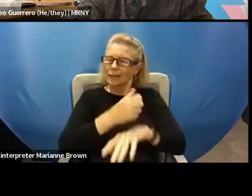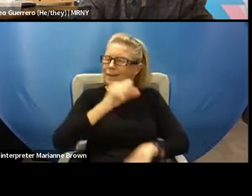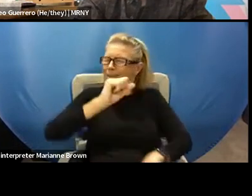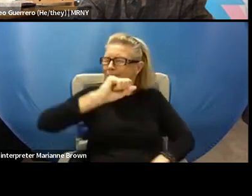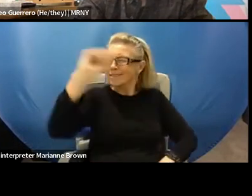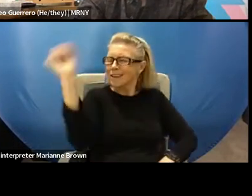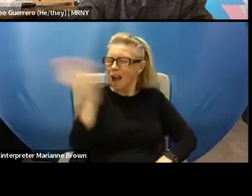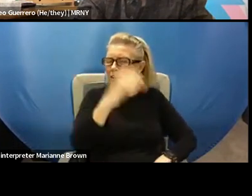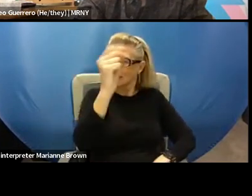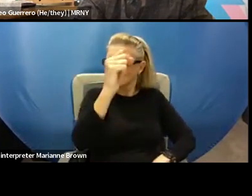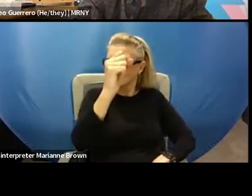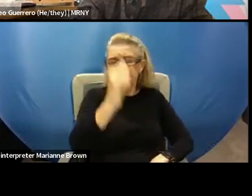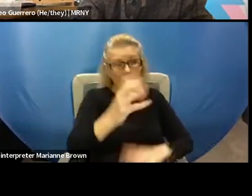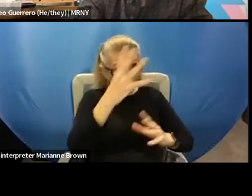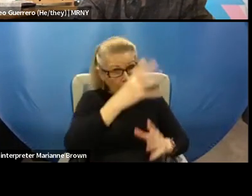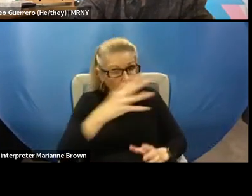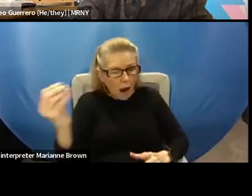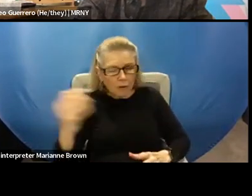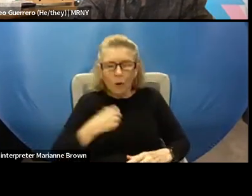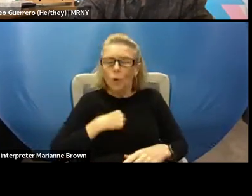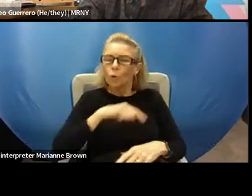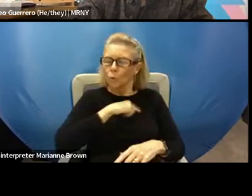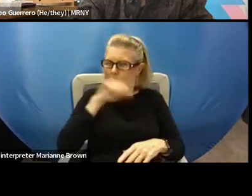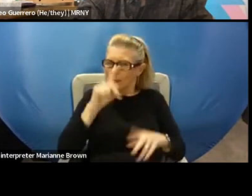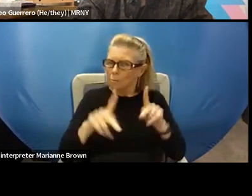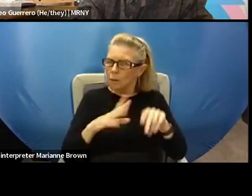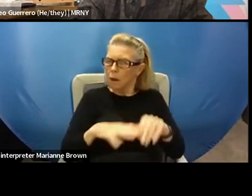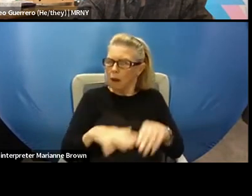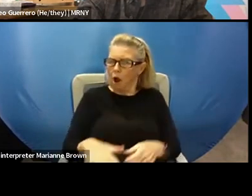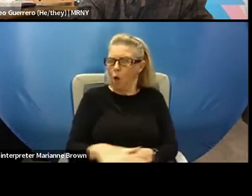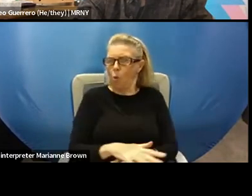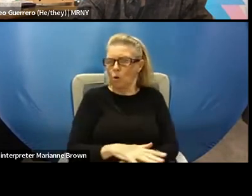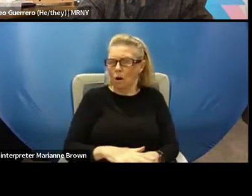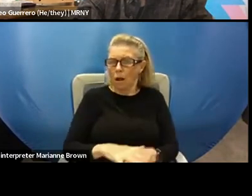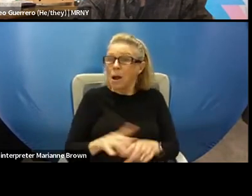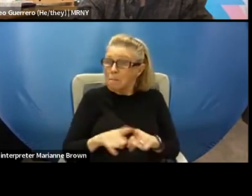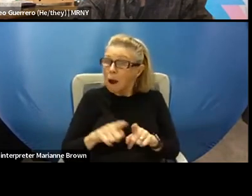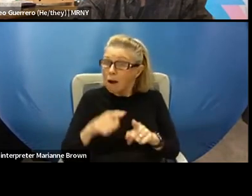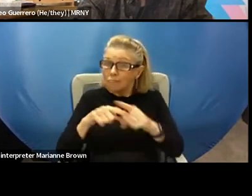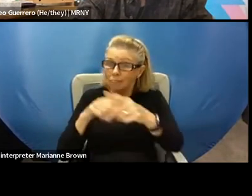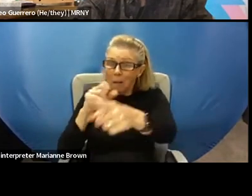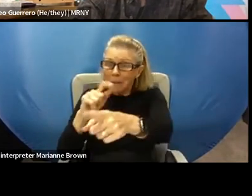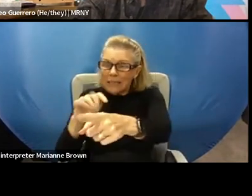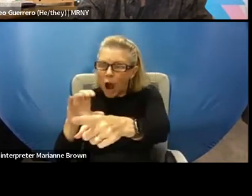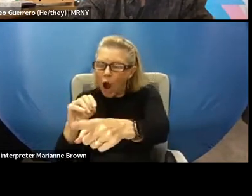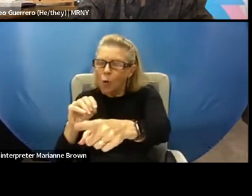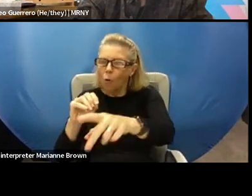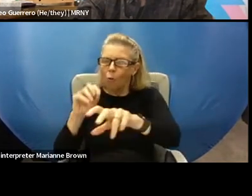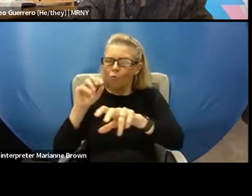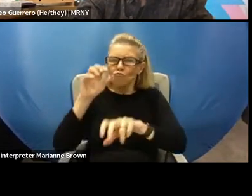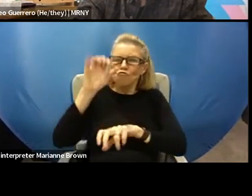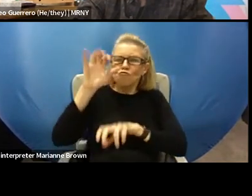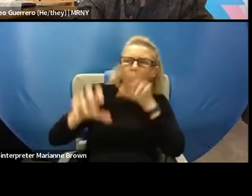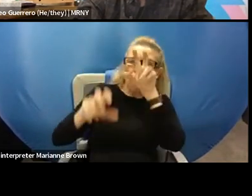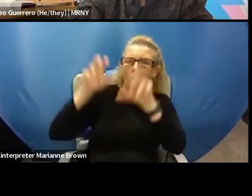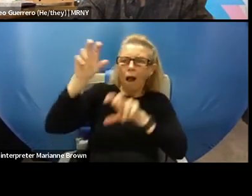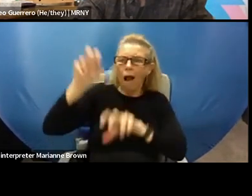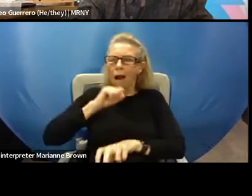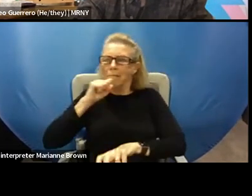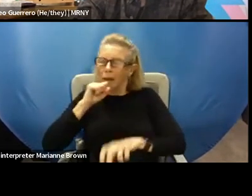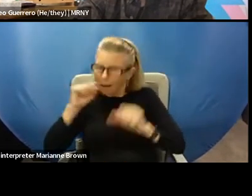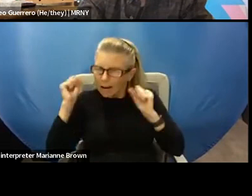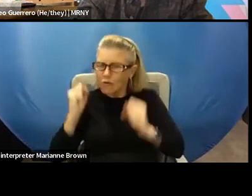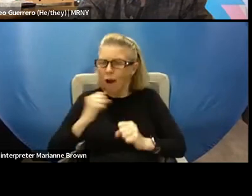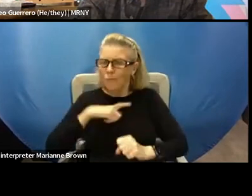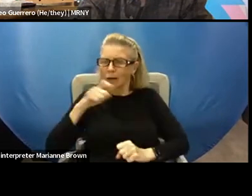yes, we need people on the local level who are at rock climbing, like Mateo, and you meet them. But we also need those people who